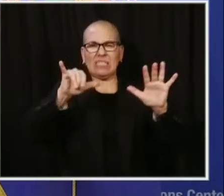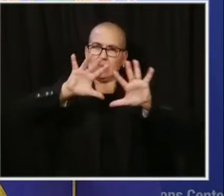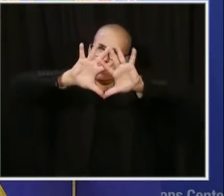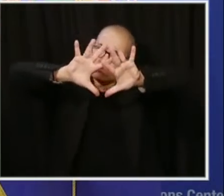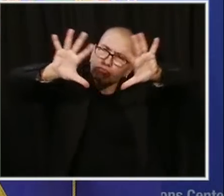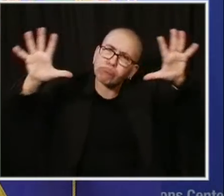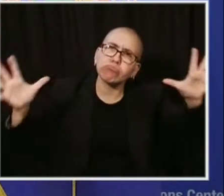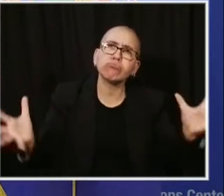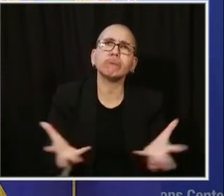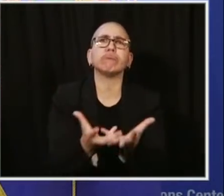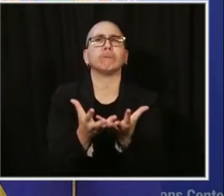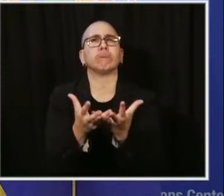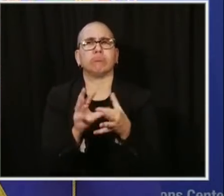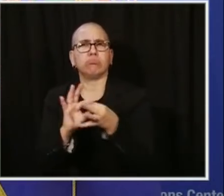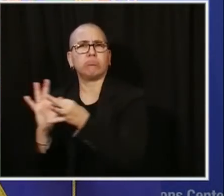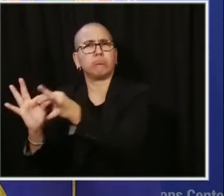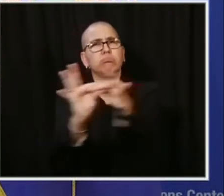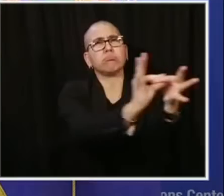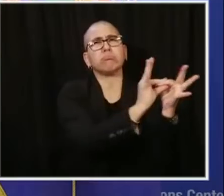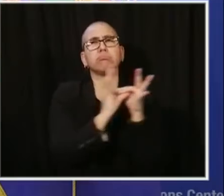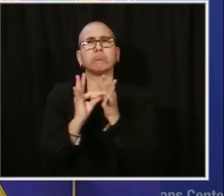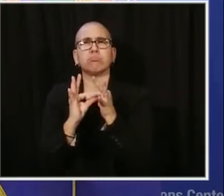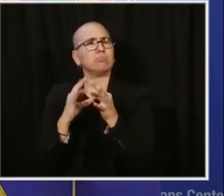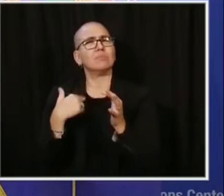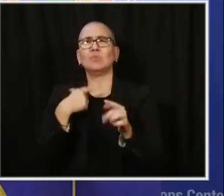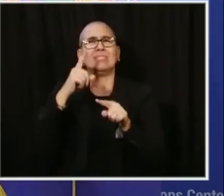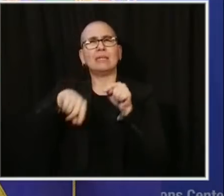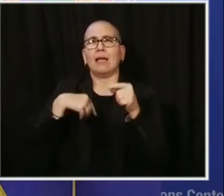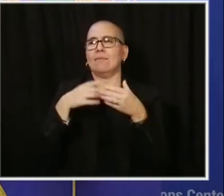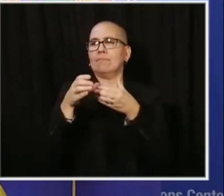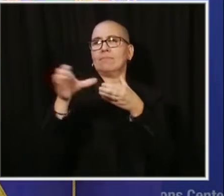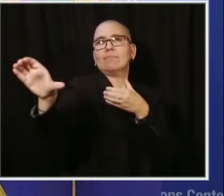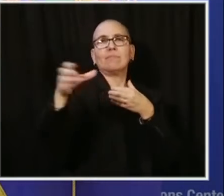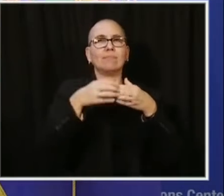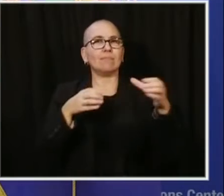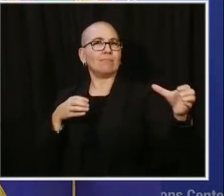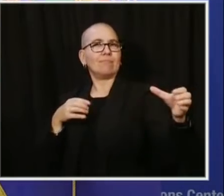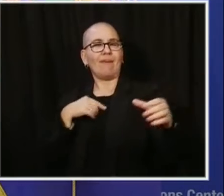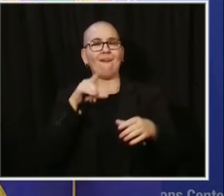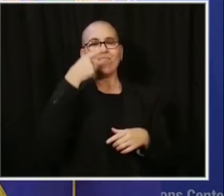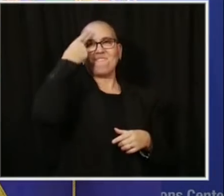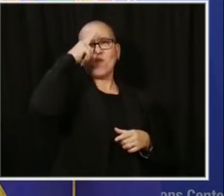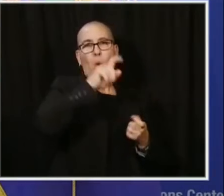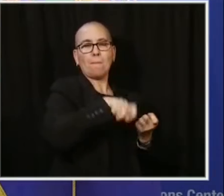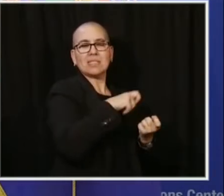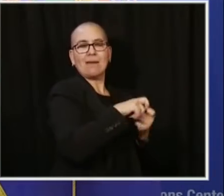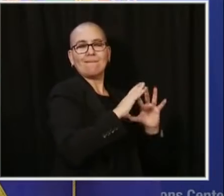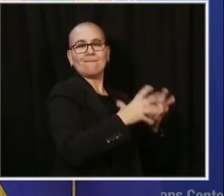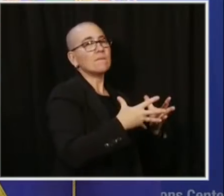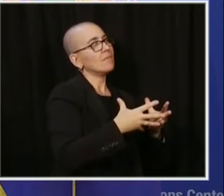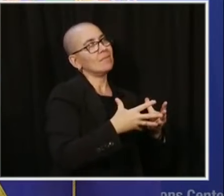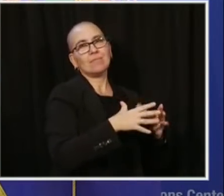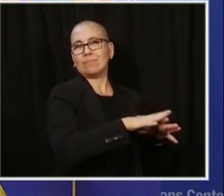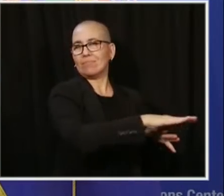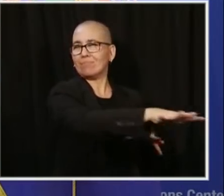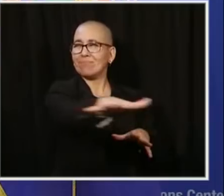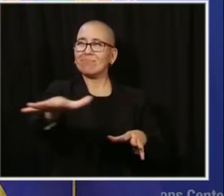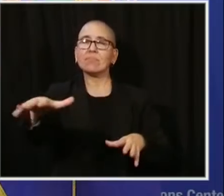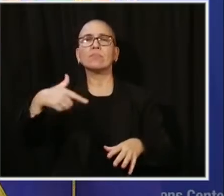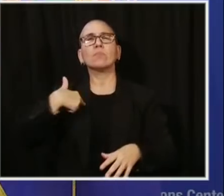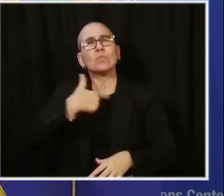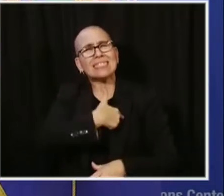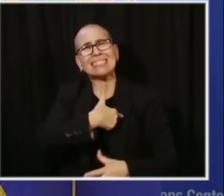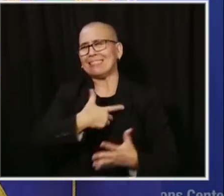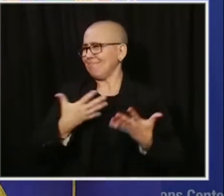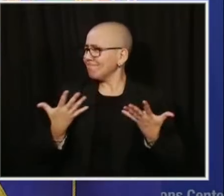economic recovery in a full sense until we get this pandemic under control. So, we really believe that by taking targeted